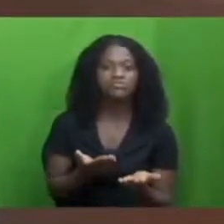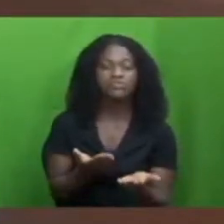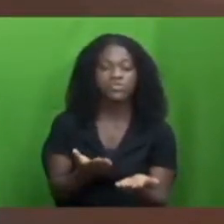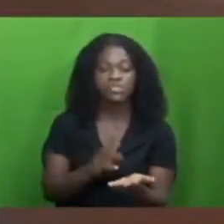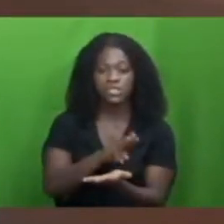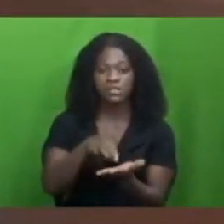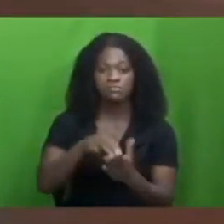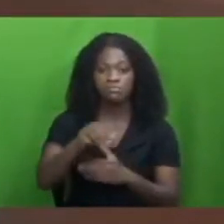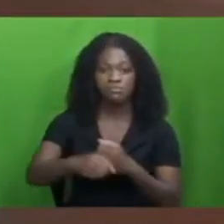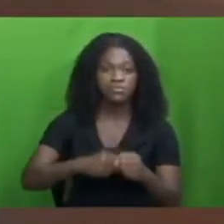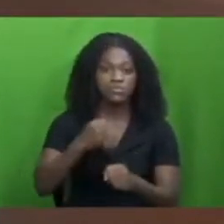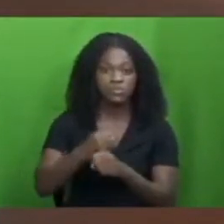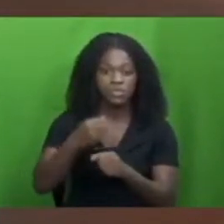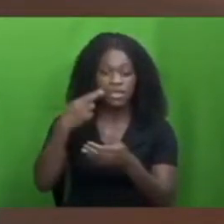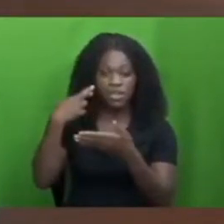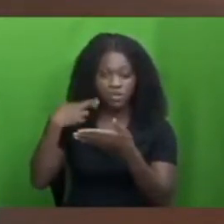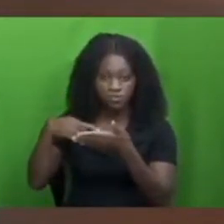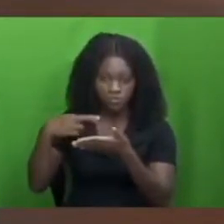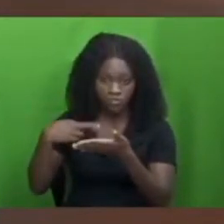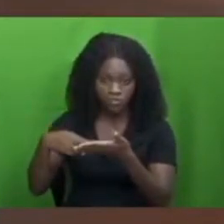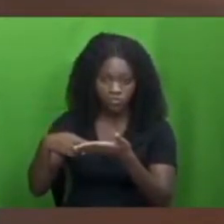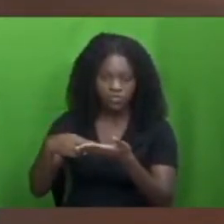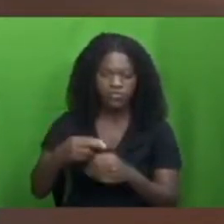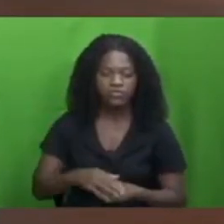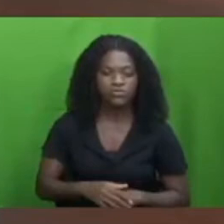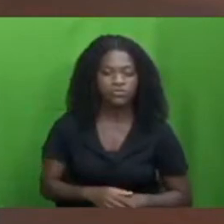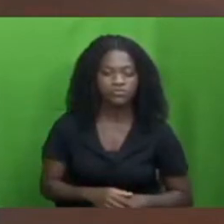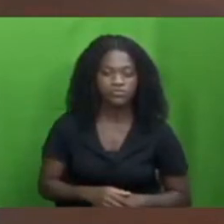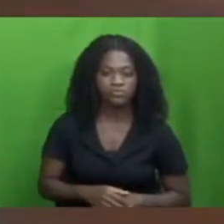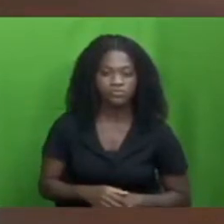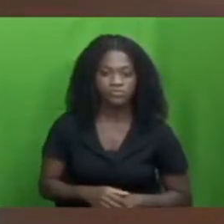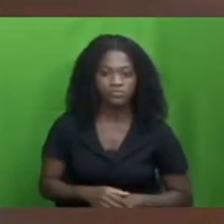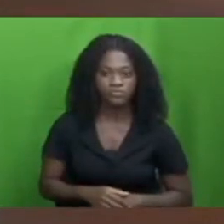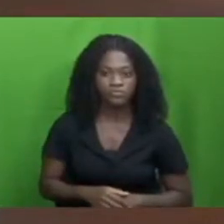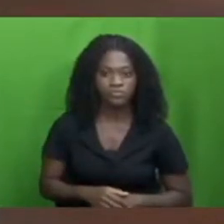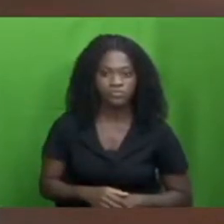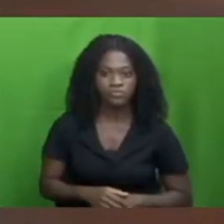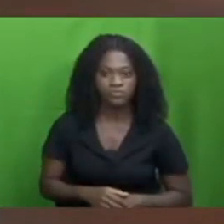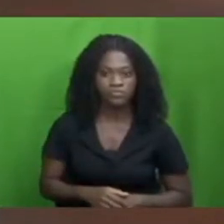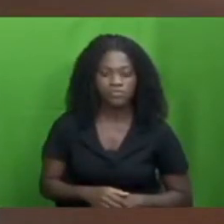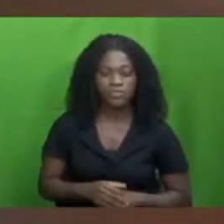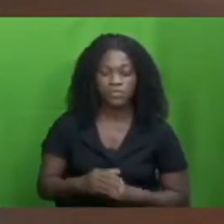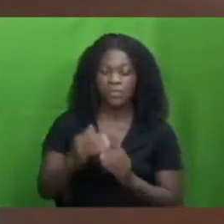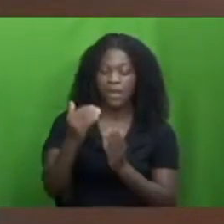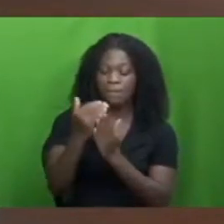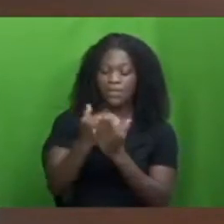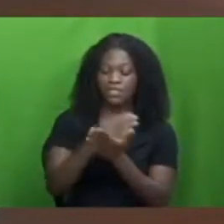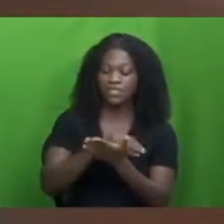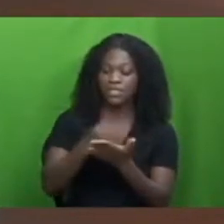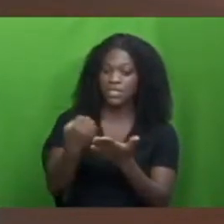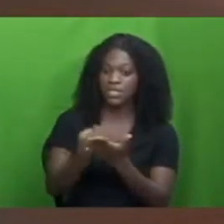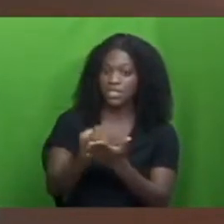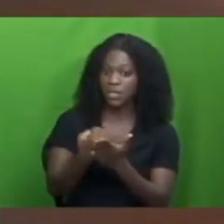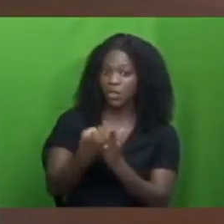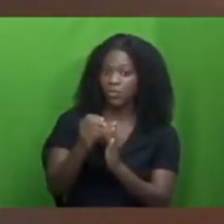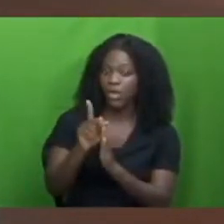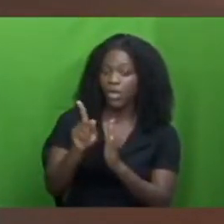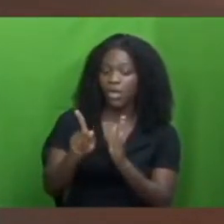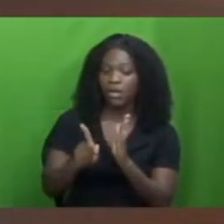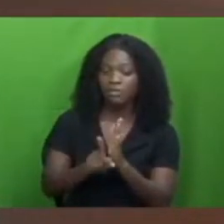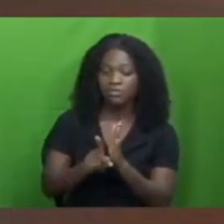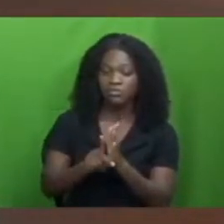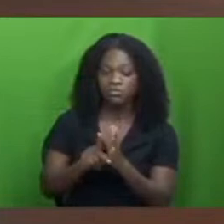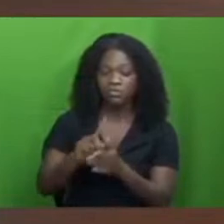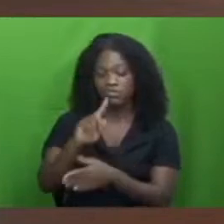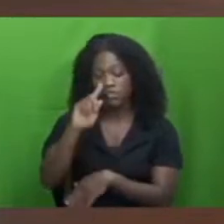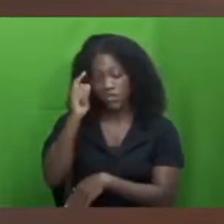Minister for coming to the House, appearing before us, and presenting the media review